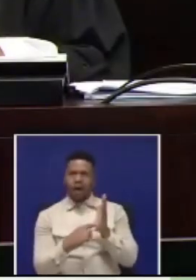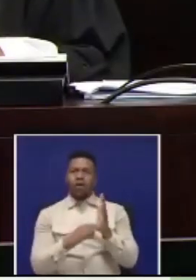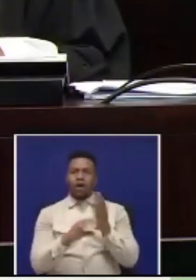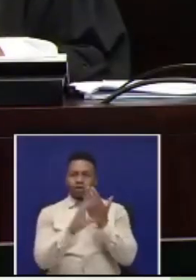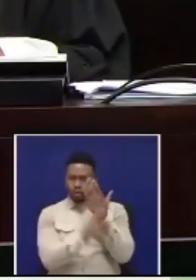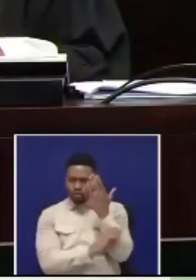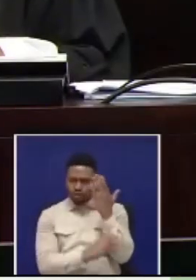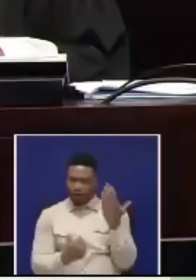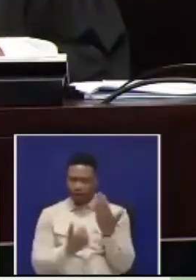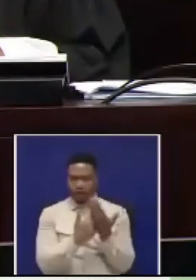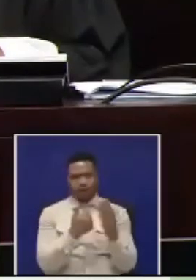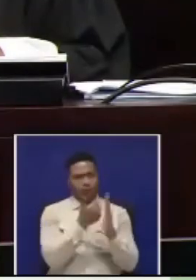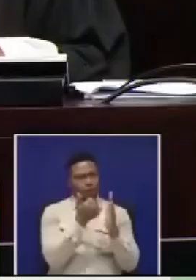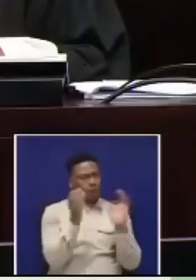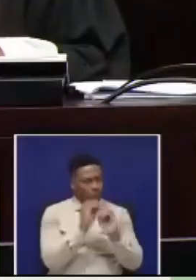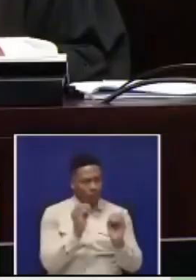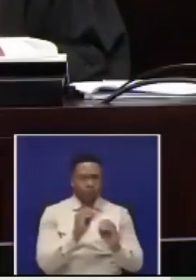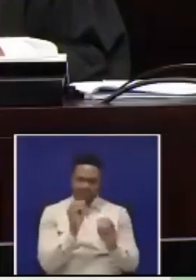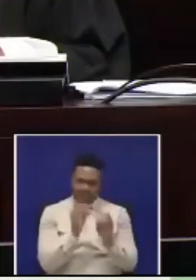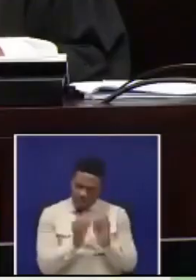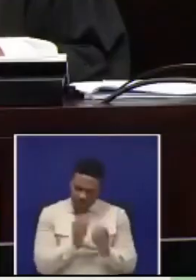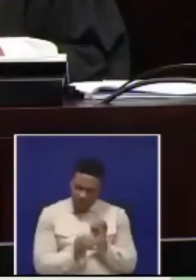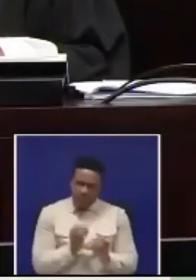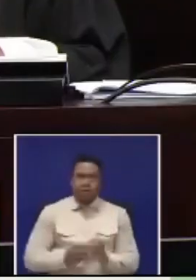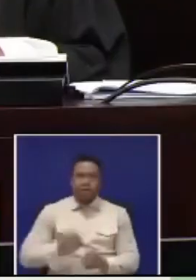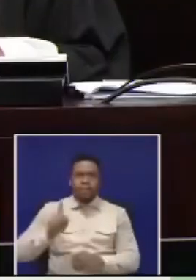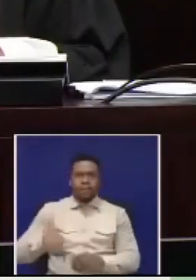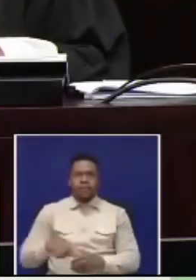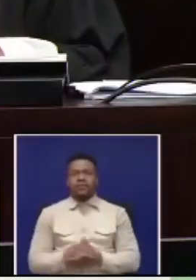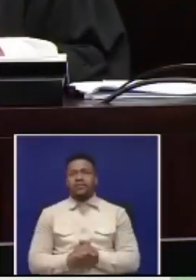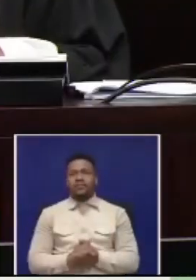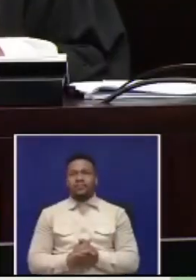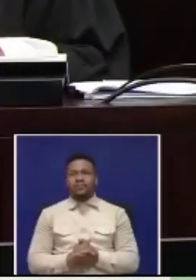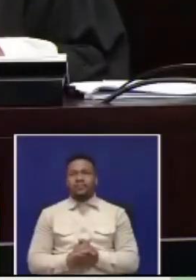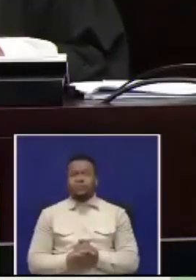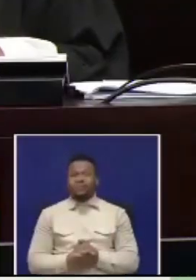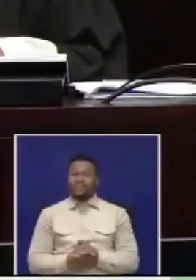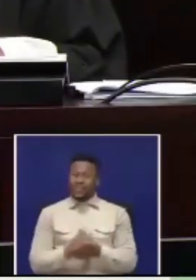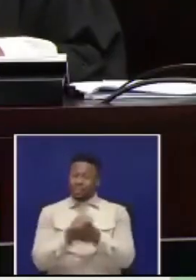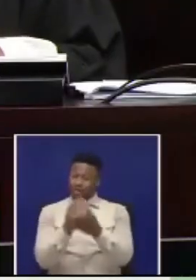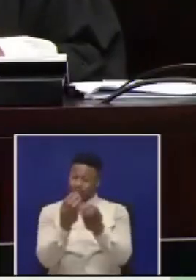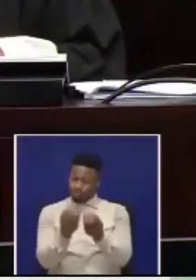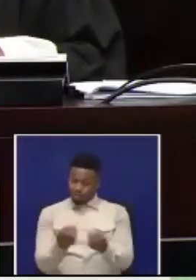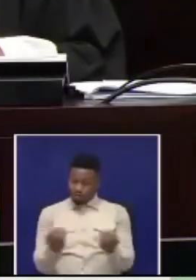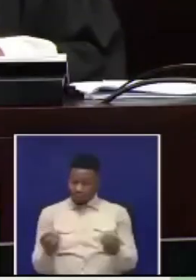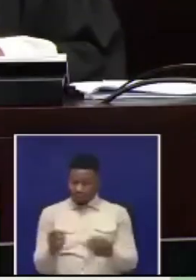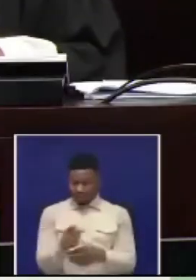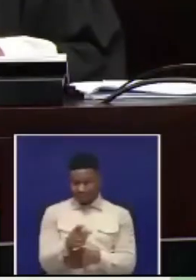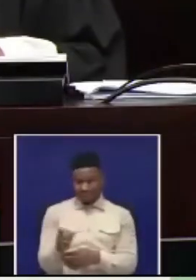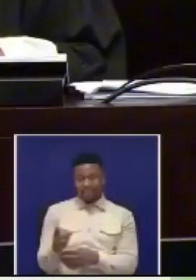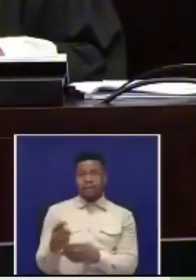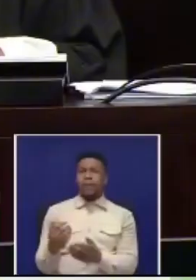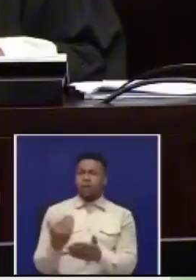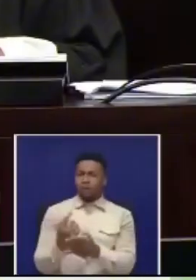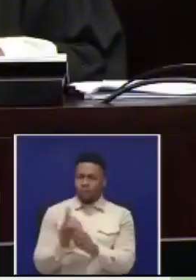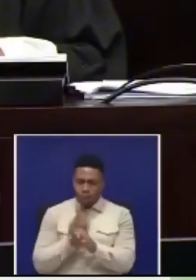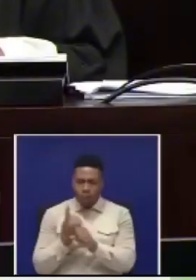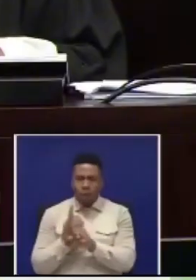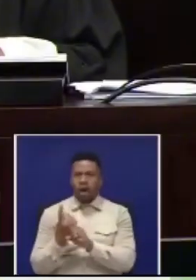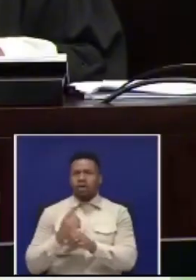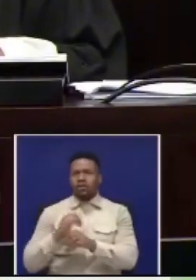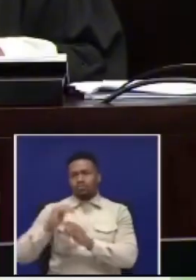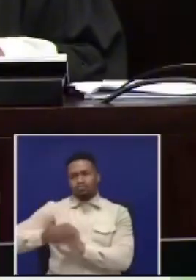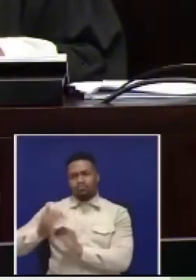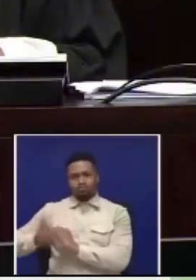welcome the steps that will ensure greater protection of children. But we must also acknowledge that many illegal migrants